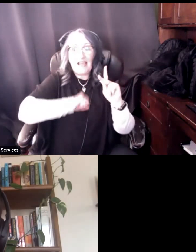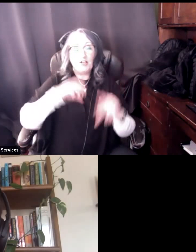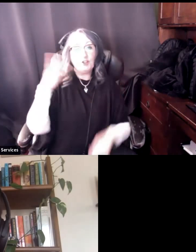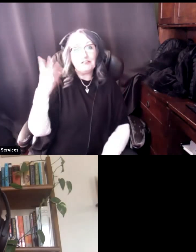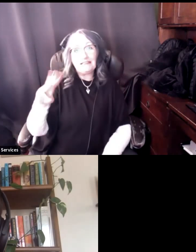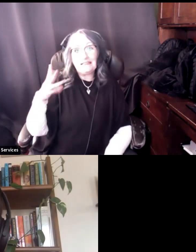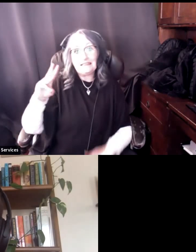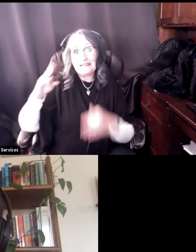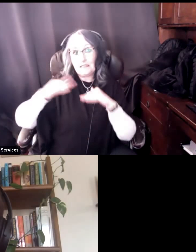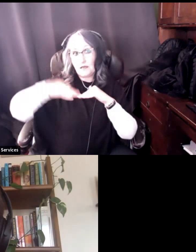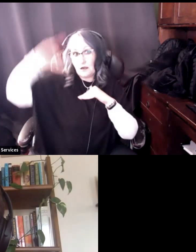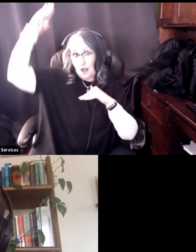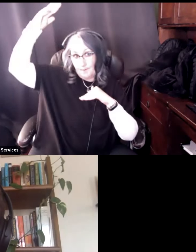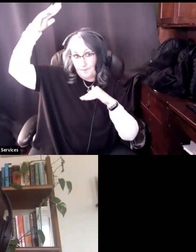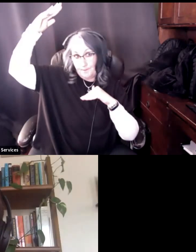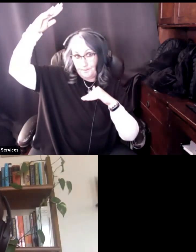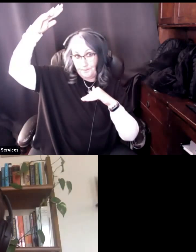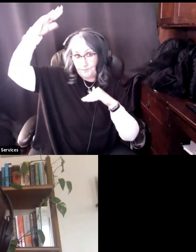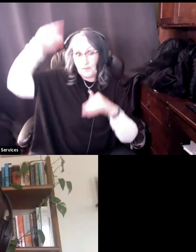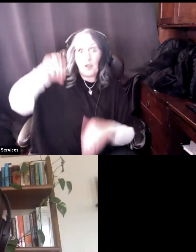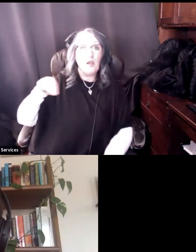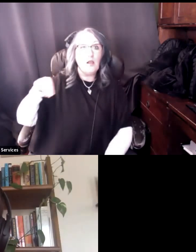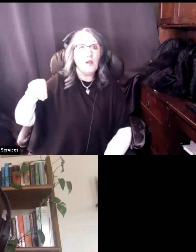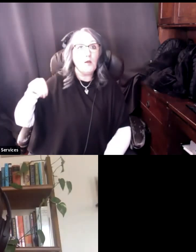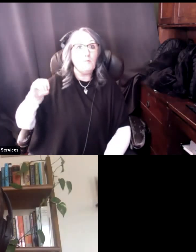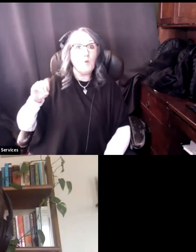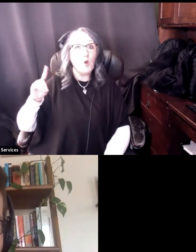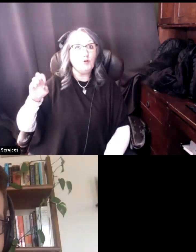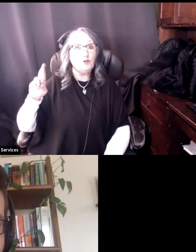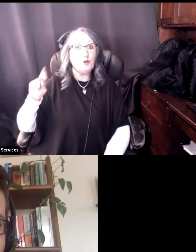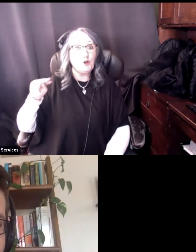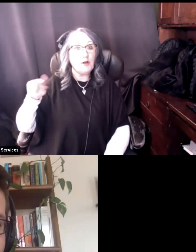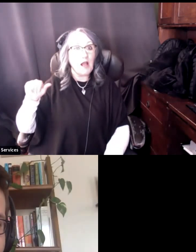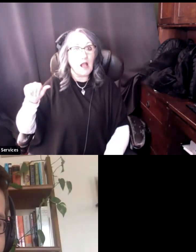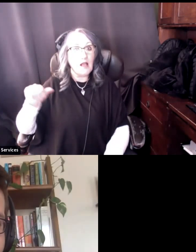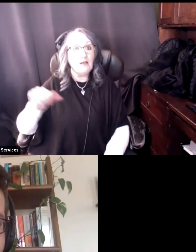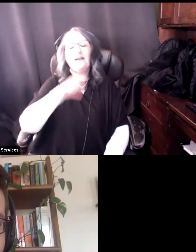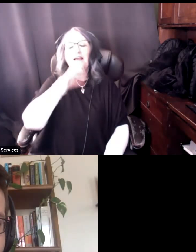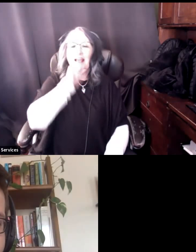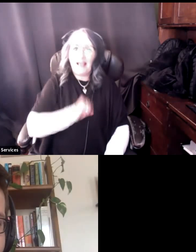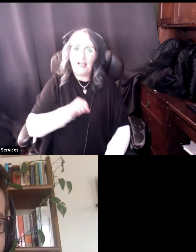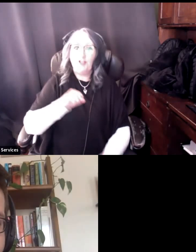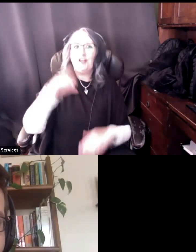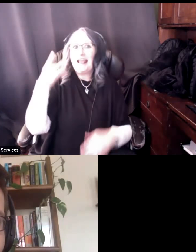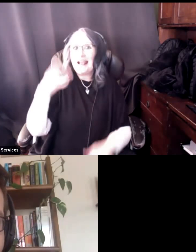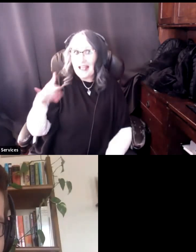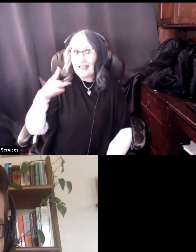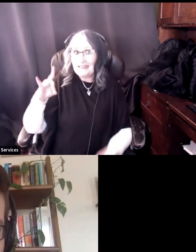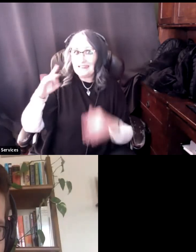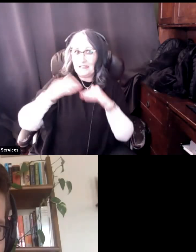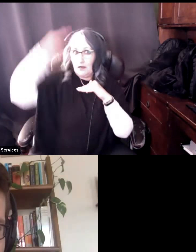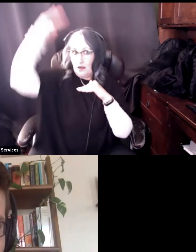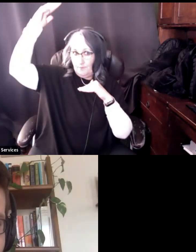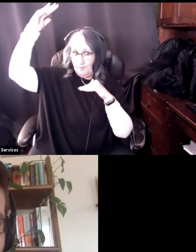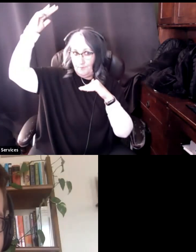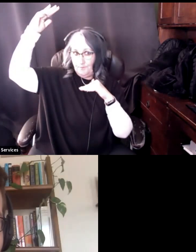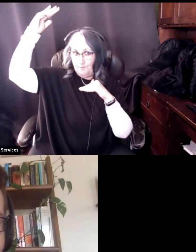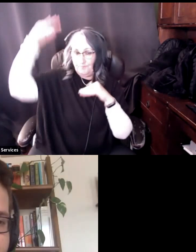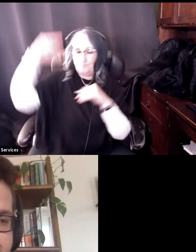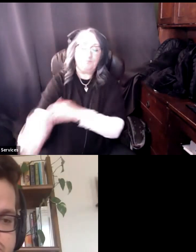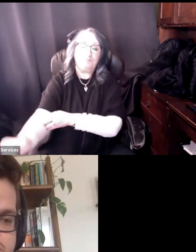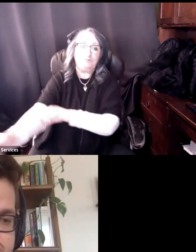older. For the Moderna, it's available for individuals 18 years and older. But at this